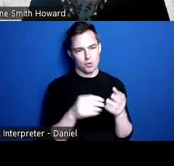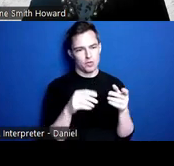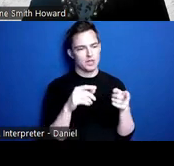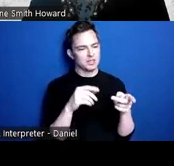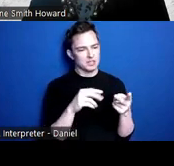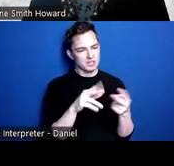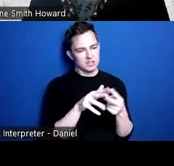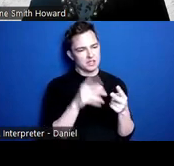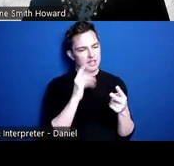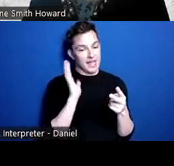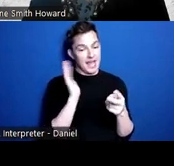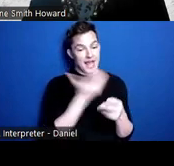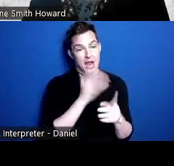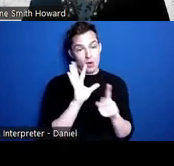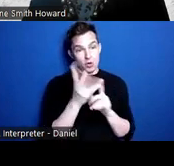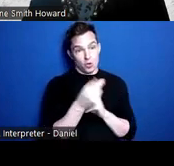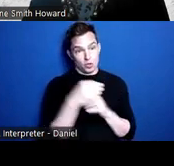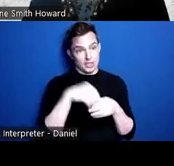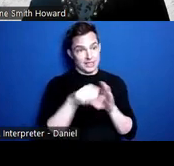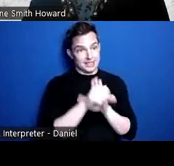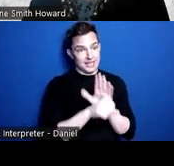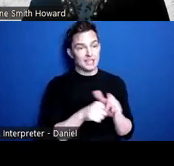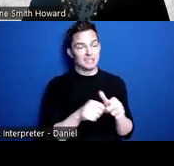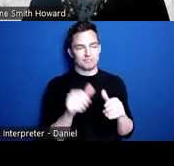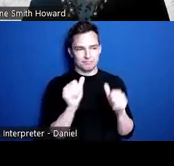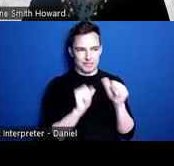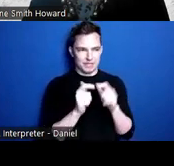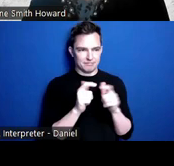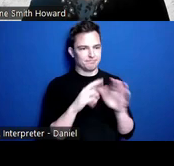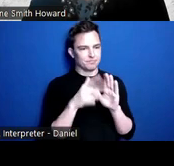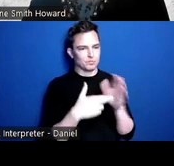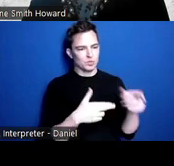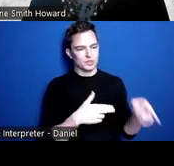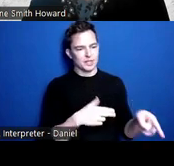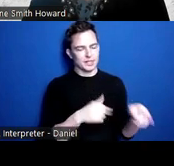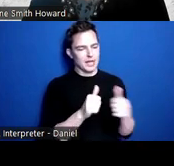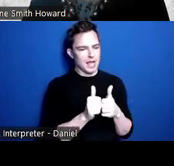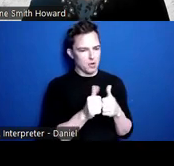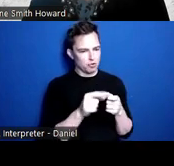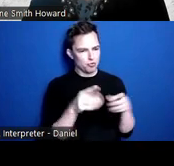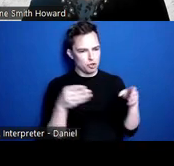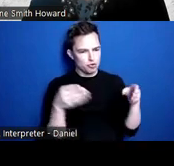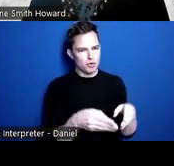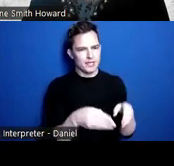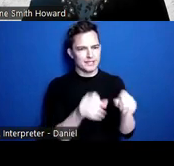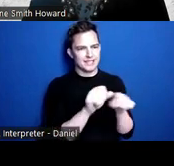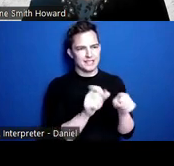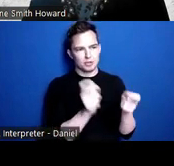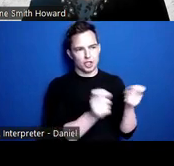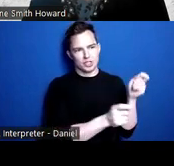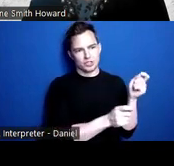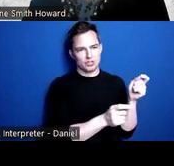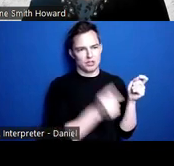our culture in the state plays a great deal of play into how do you address system change for